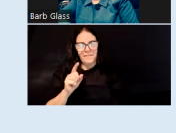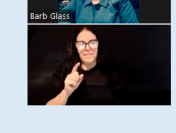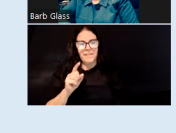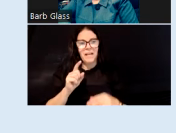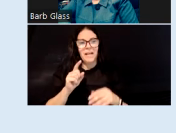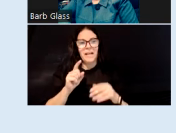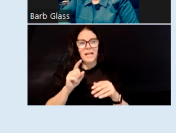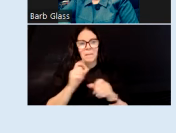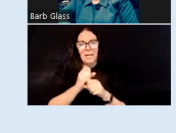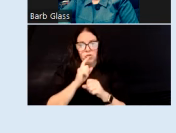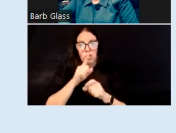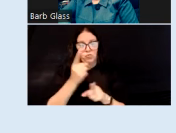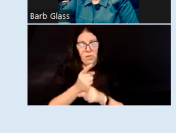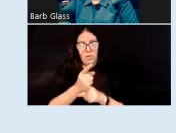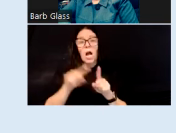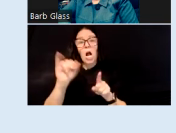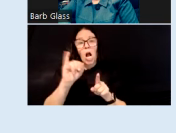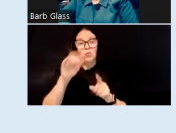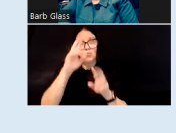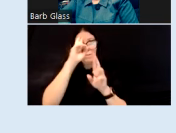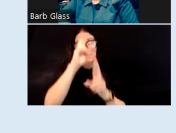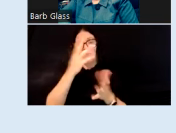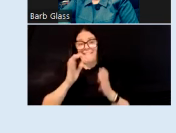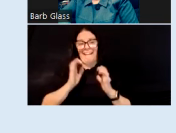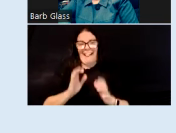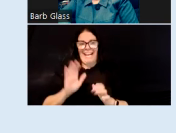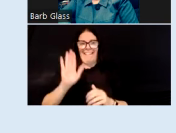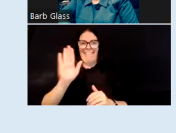this is client self-identification information.